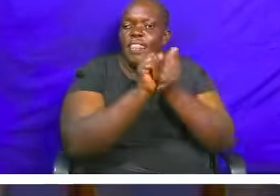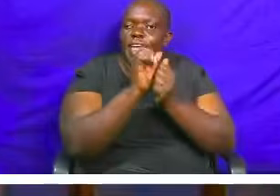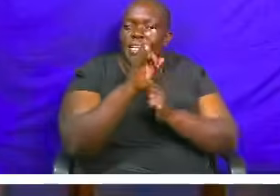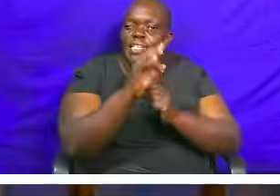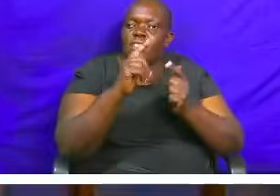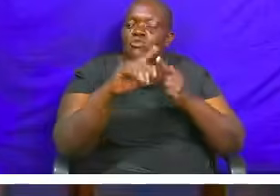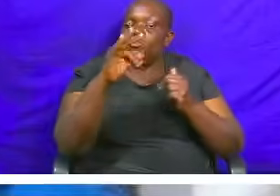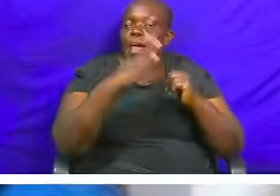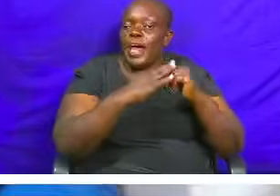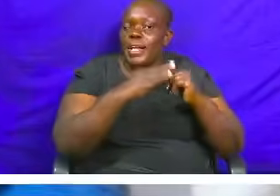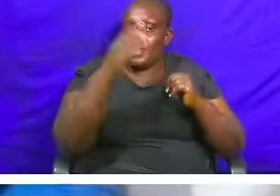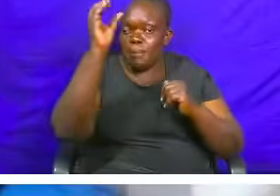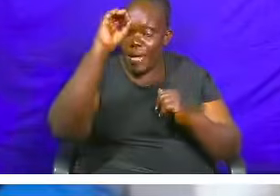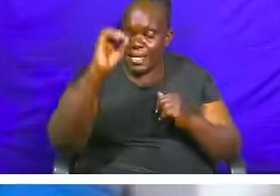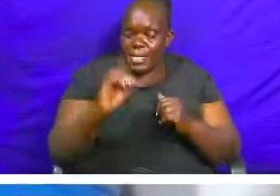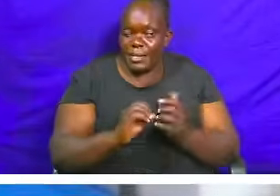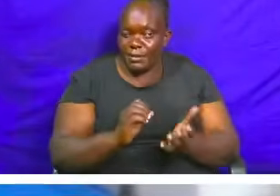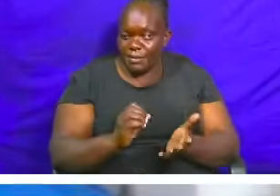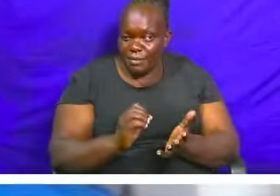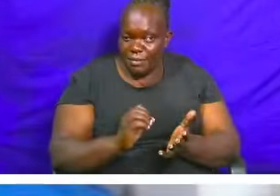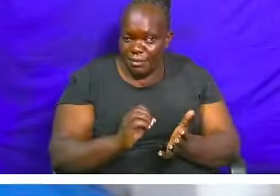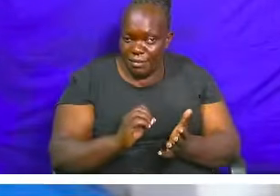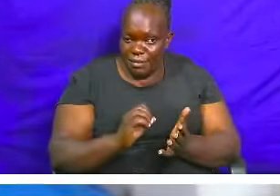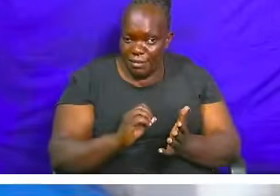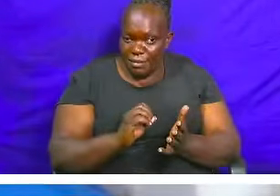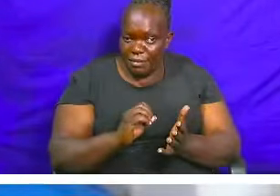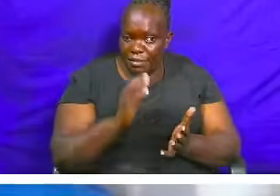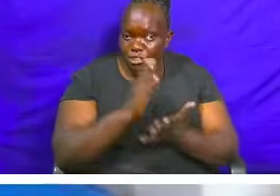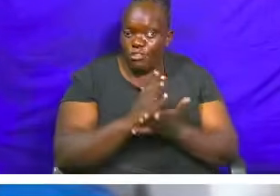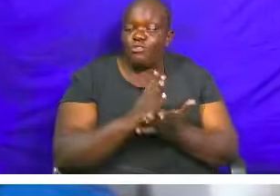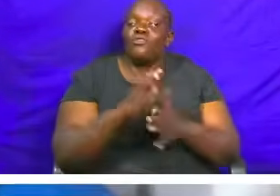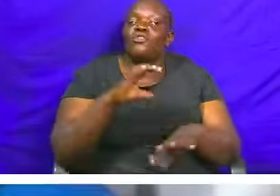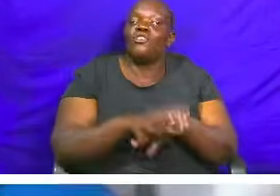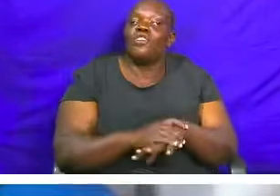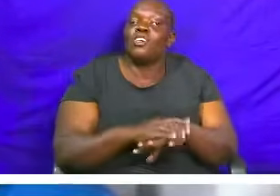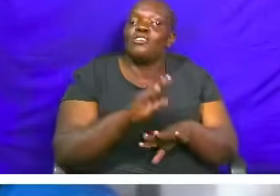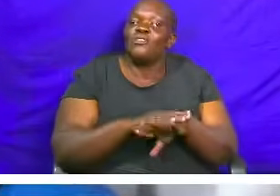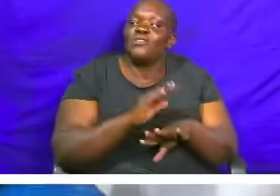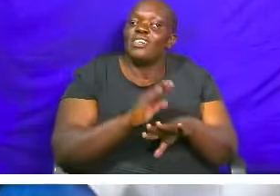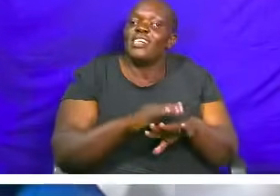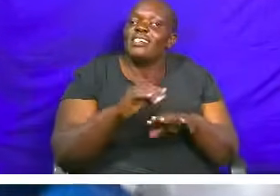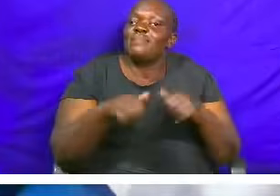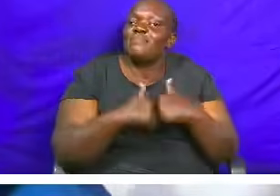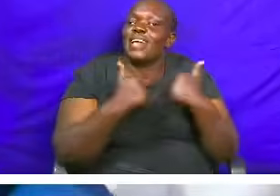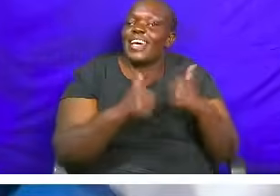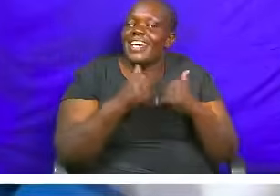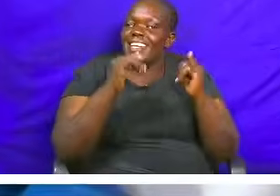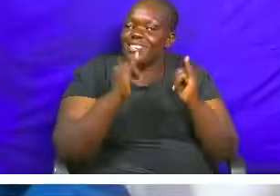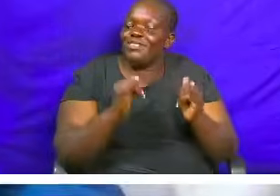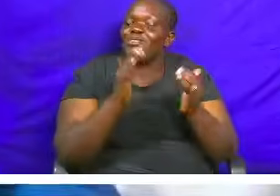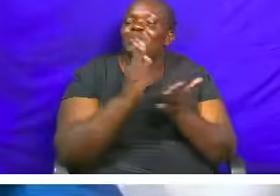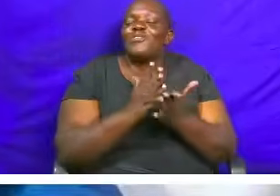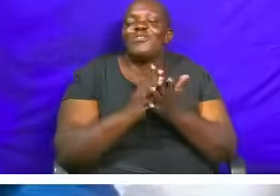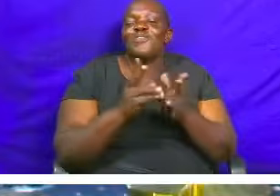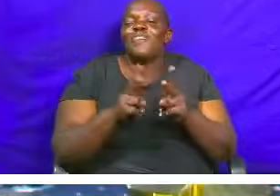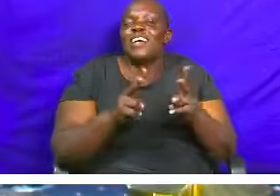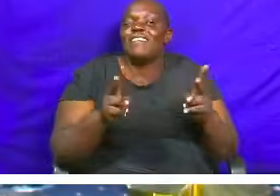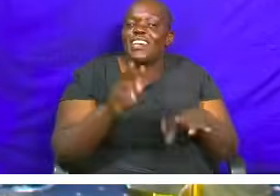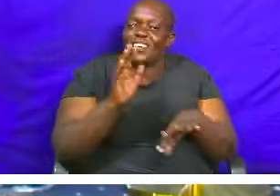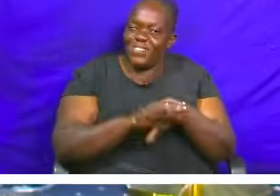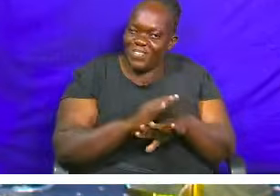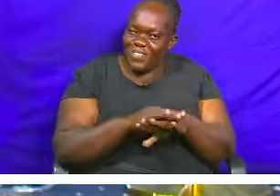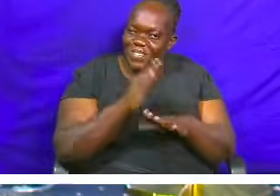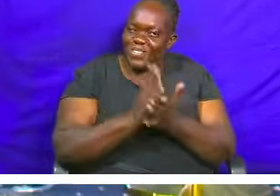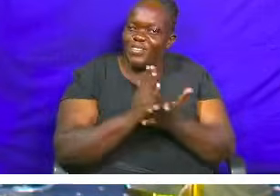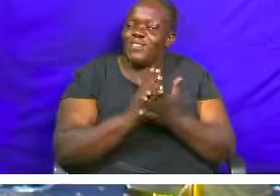8%. That's why now you got some good breaking news yesterday. Yes, actually that was very good. Watu wa maandamano wakakosa